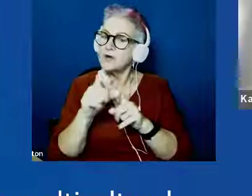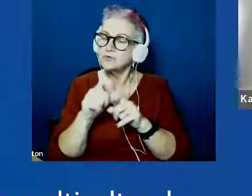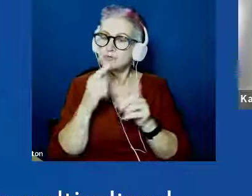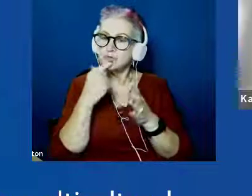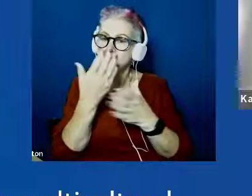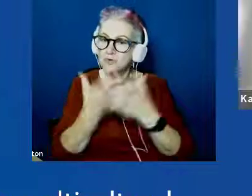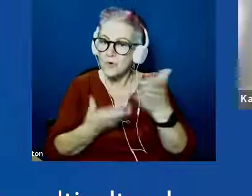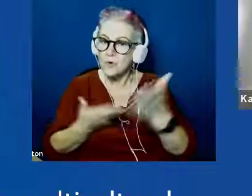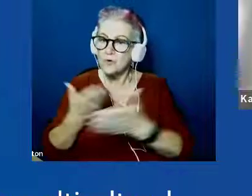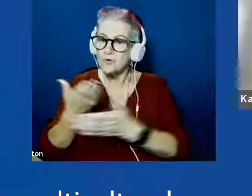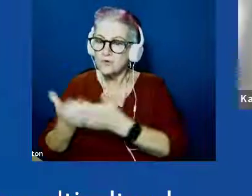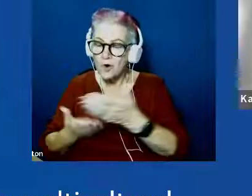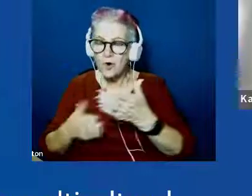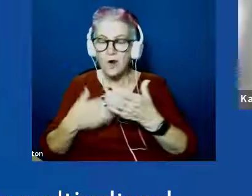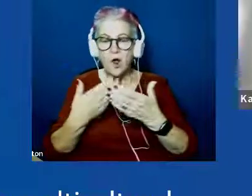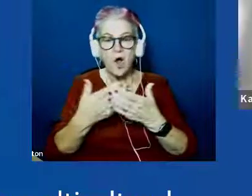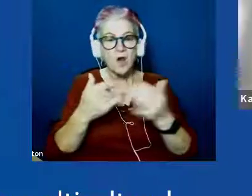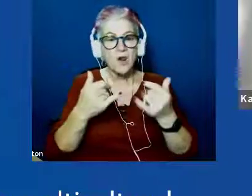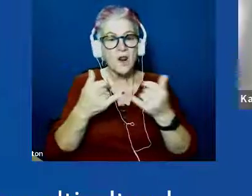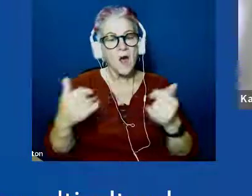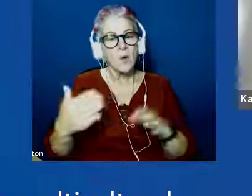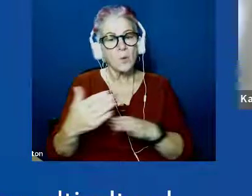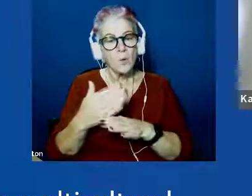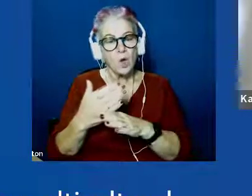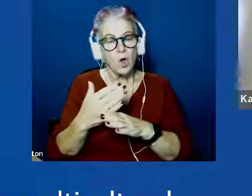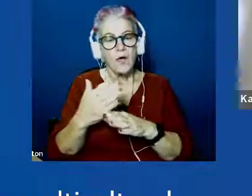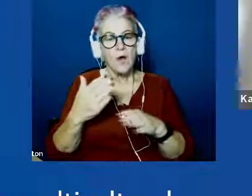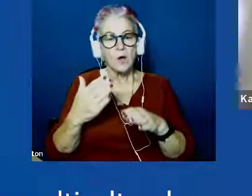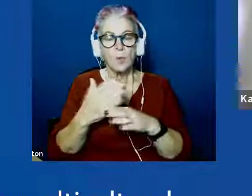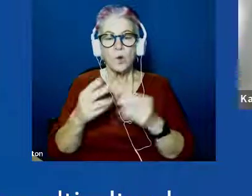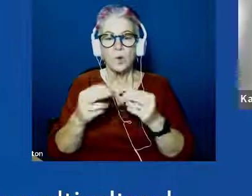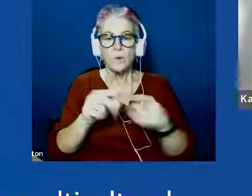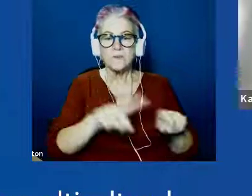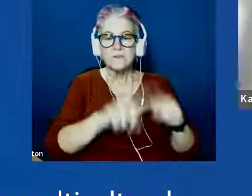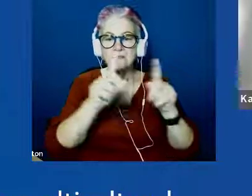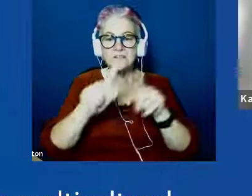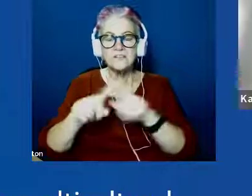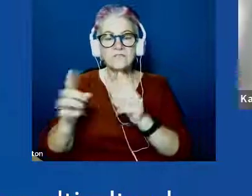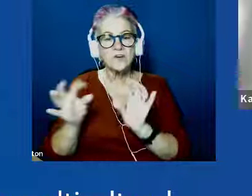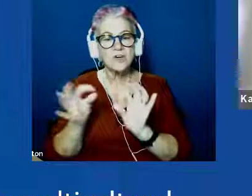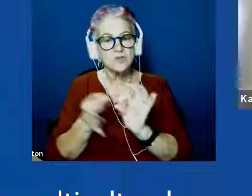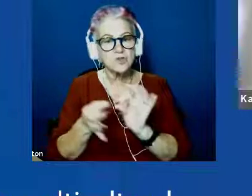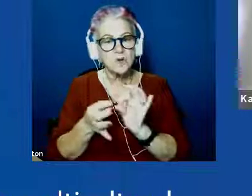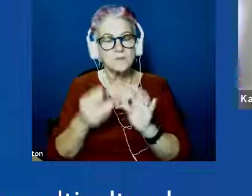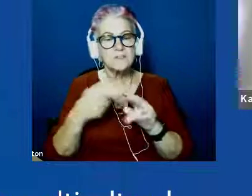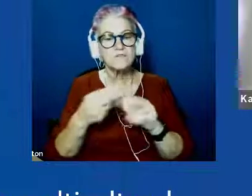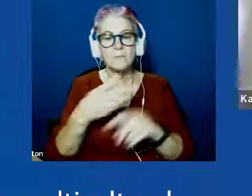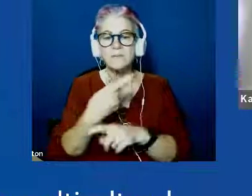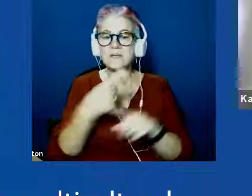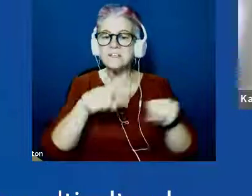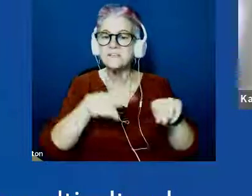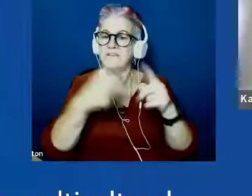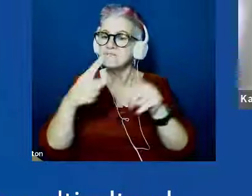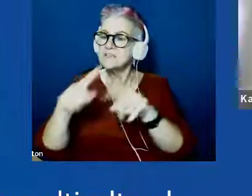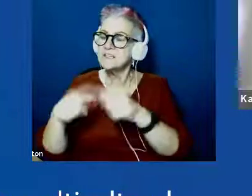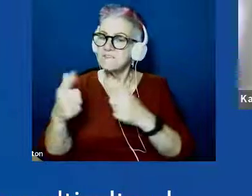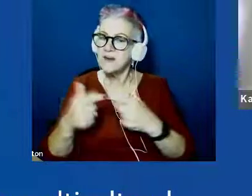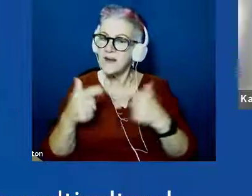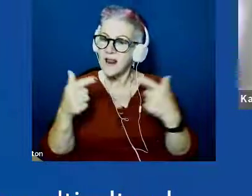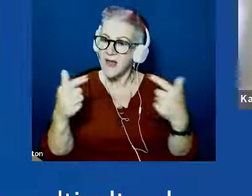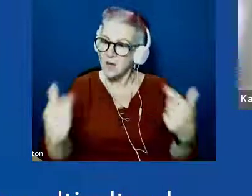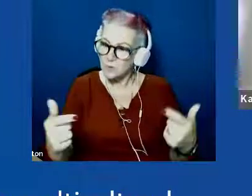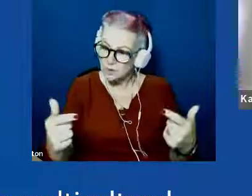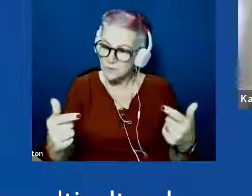and multicultural online work, and working with a lot of interpreters with other languages. And once